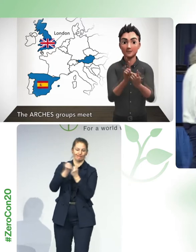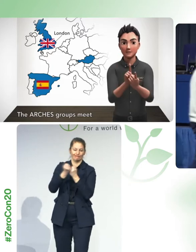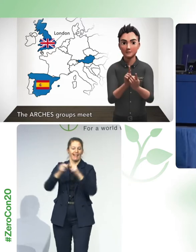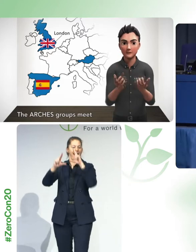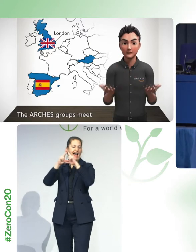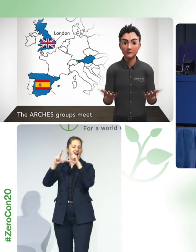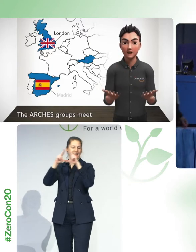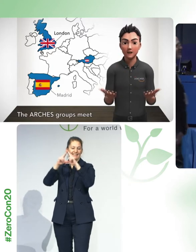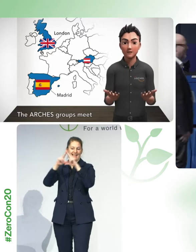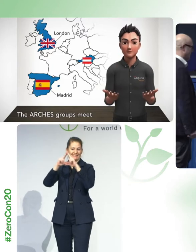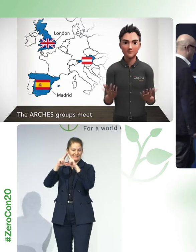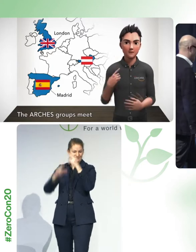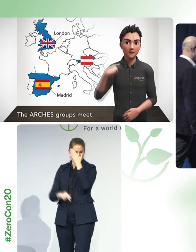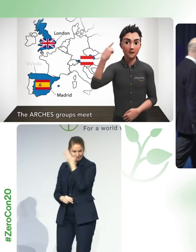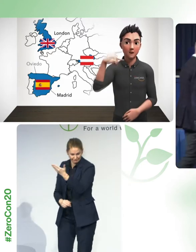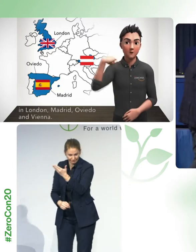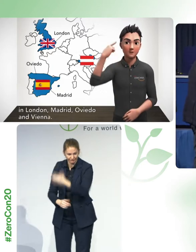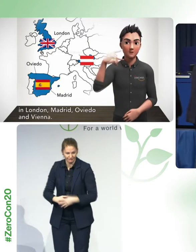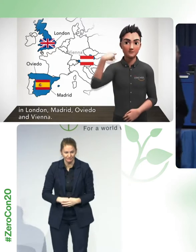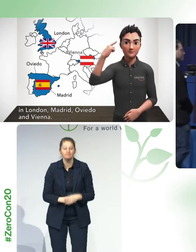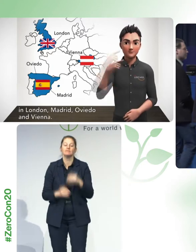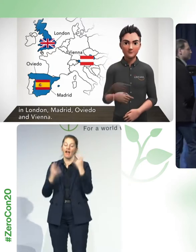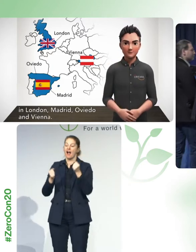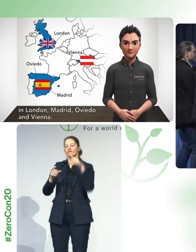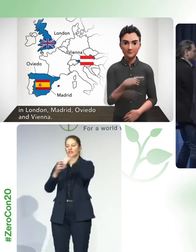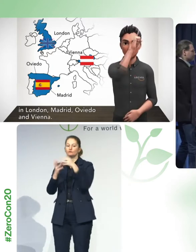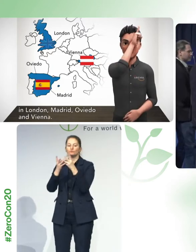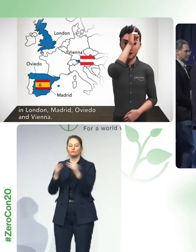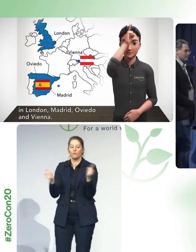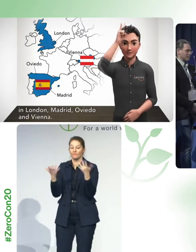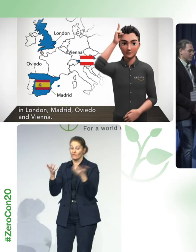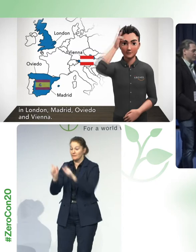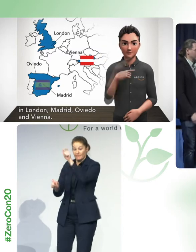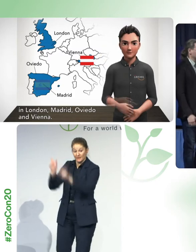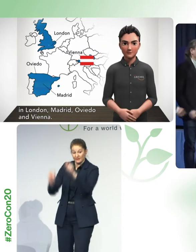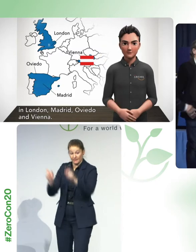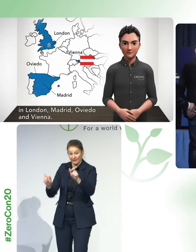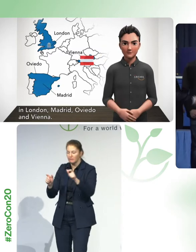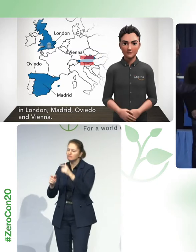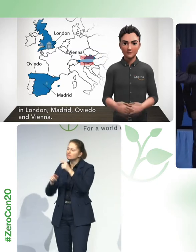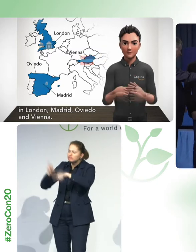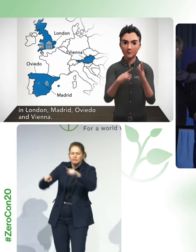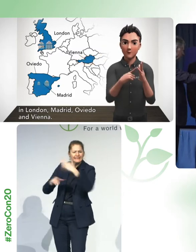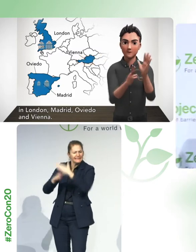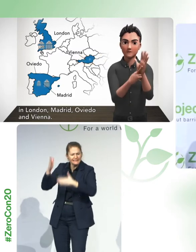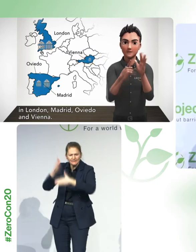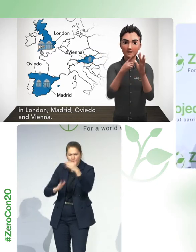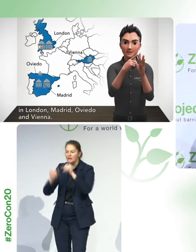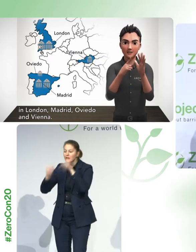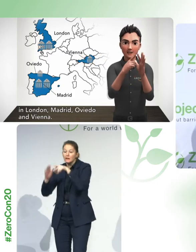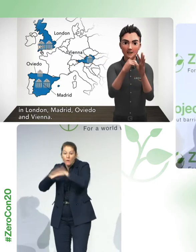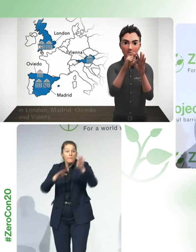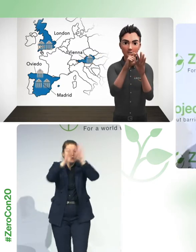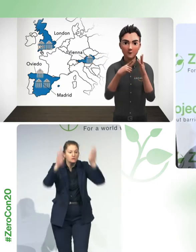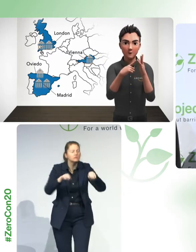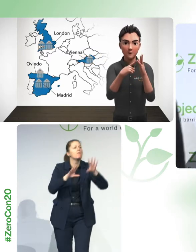program develops and implements solutions so that persons with various disabilities can experience museums